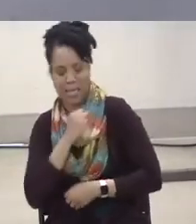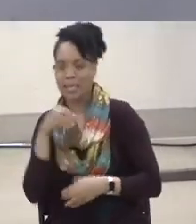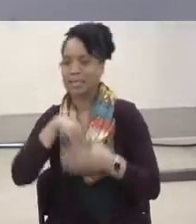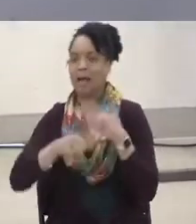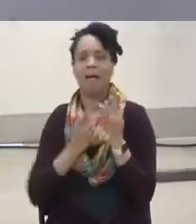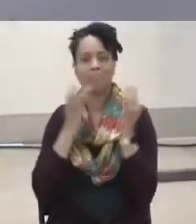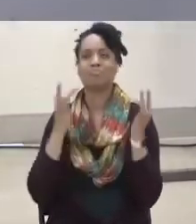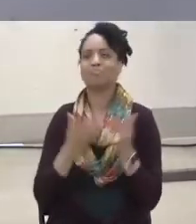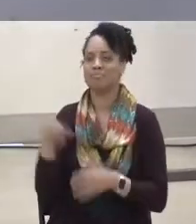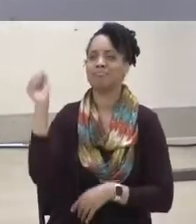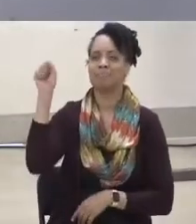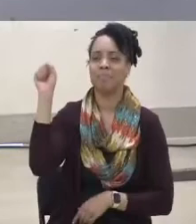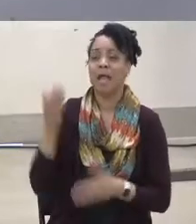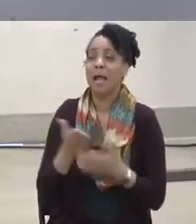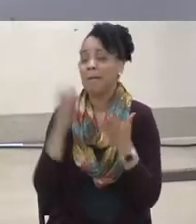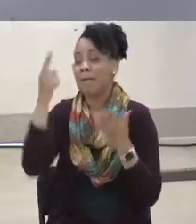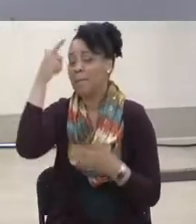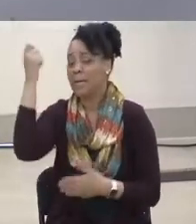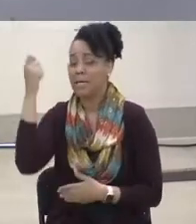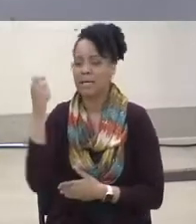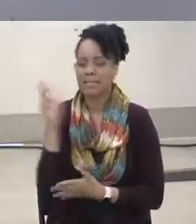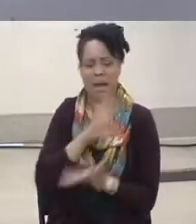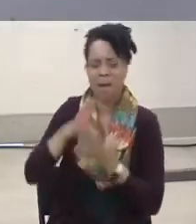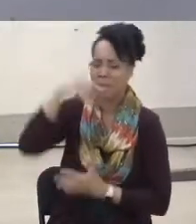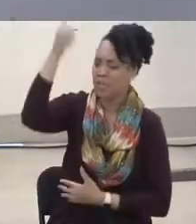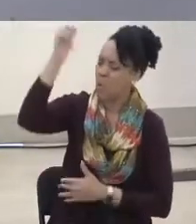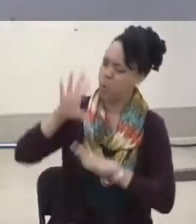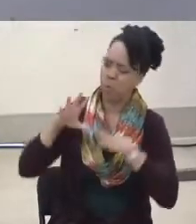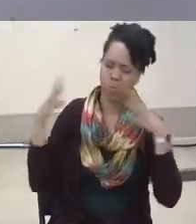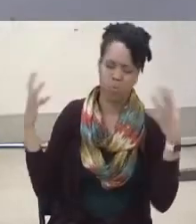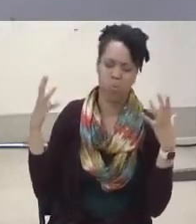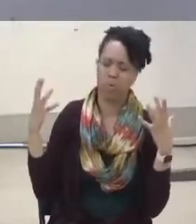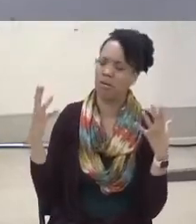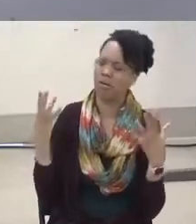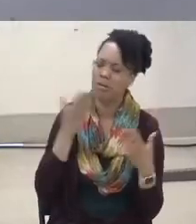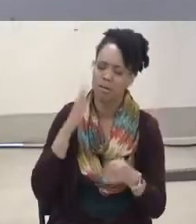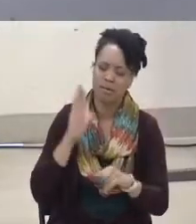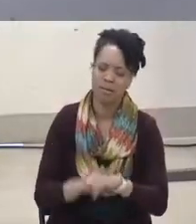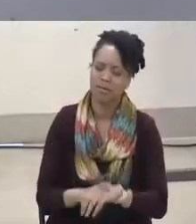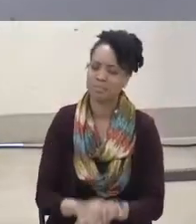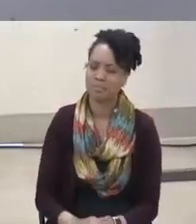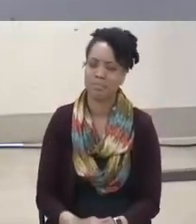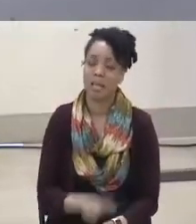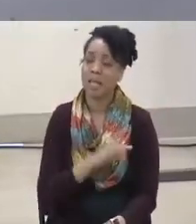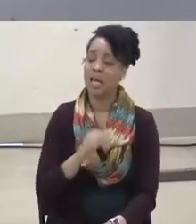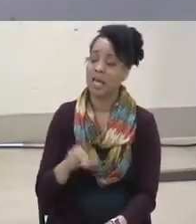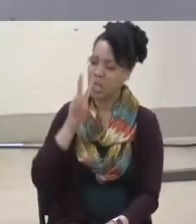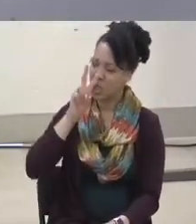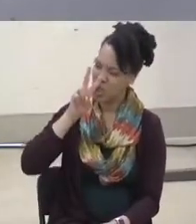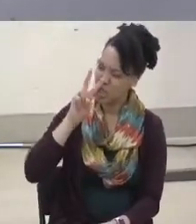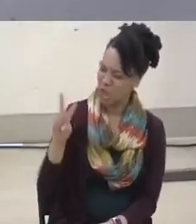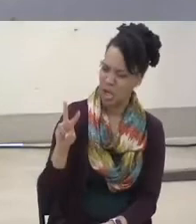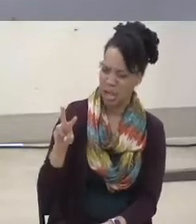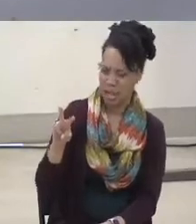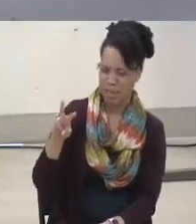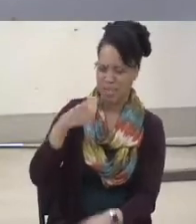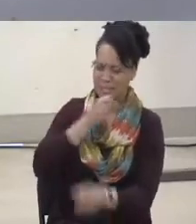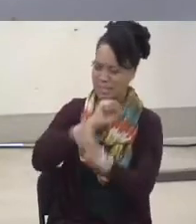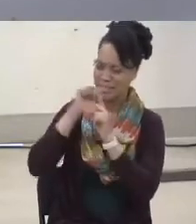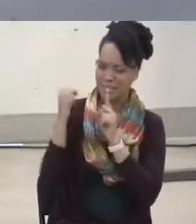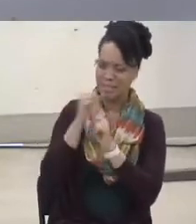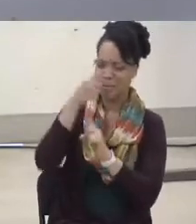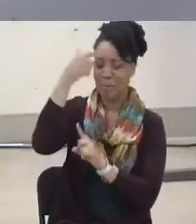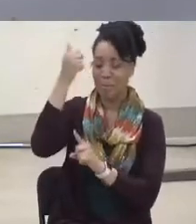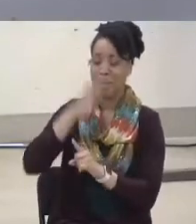mente y en mi corazón. I'm here because I messed up so bad. Estoy aquí porque lo he dañado tanto. And look at the situation because of my